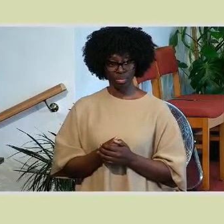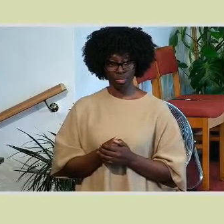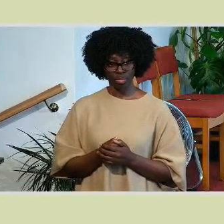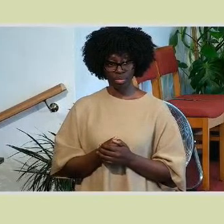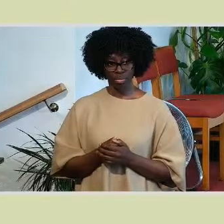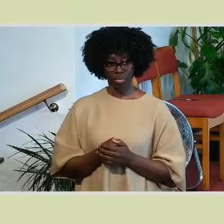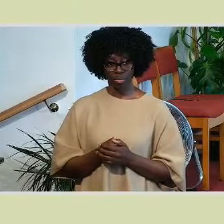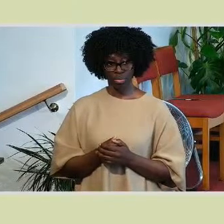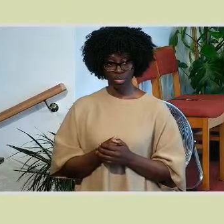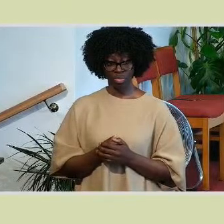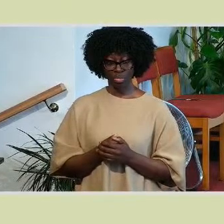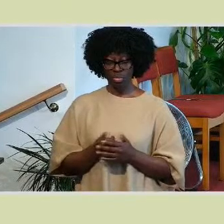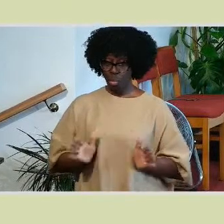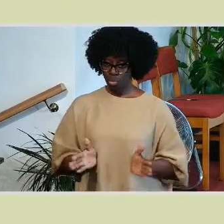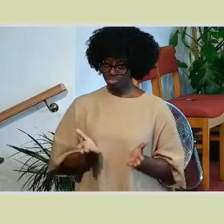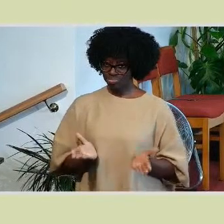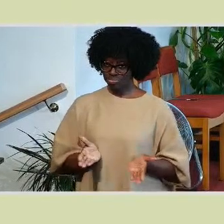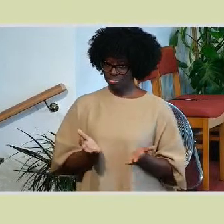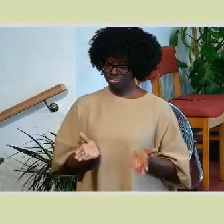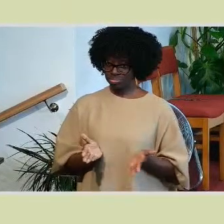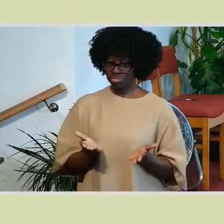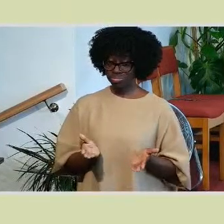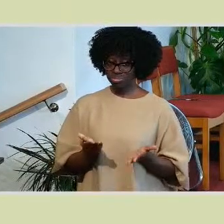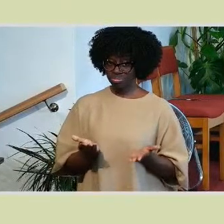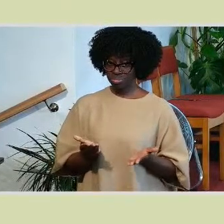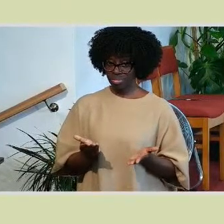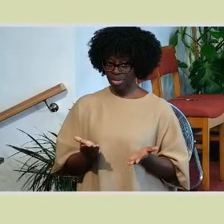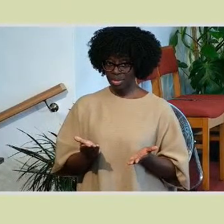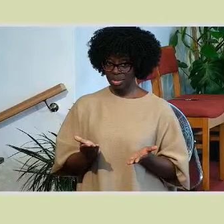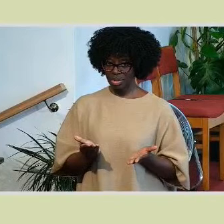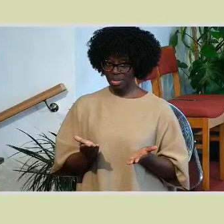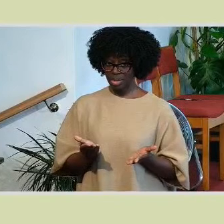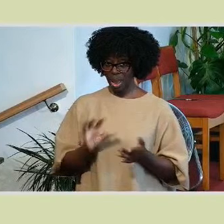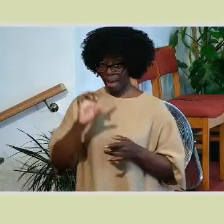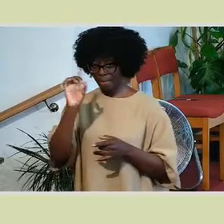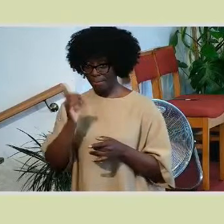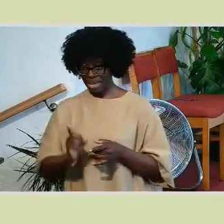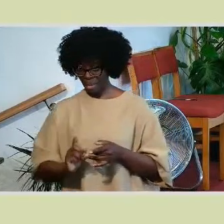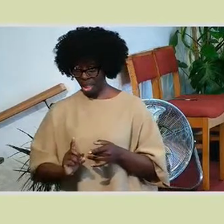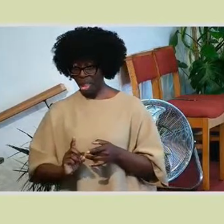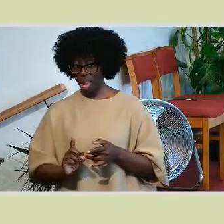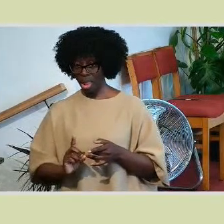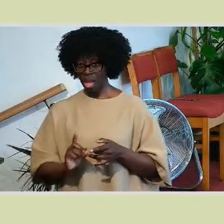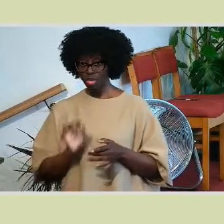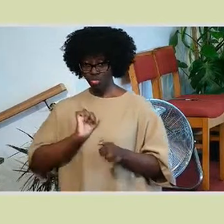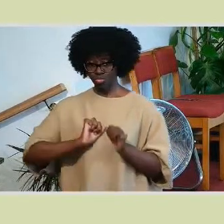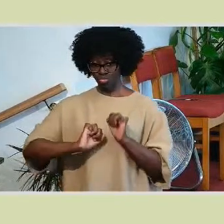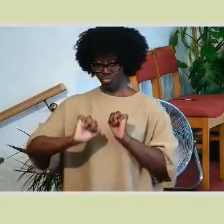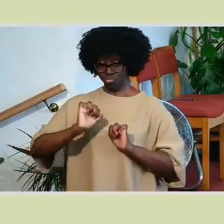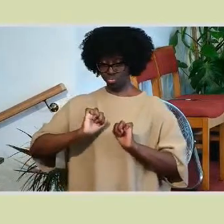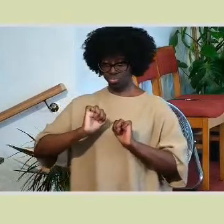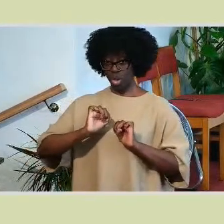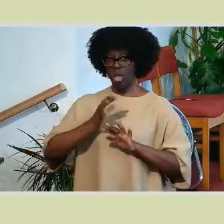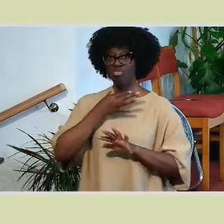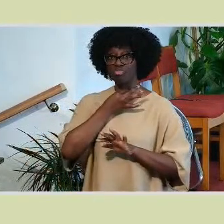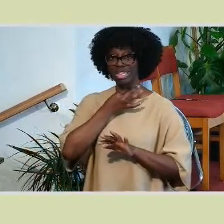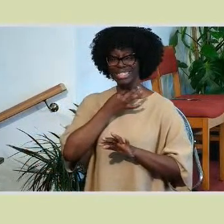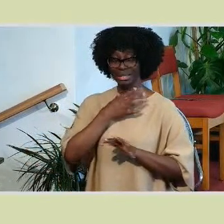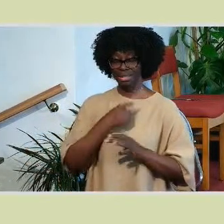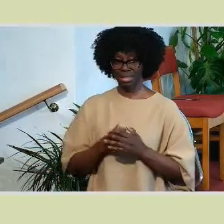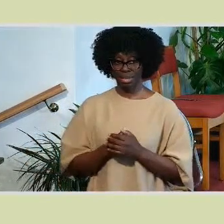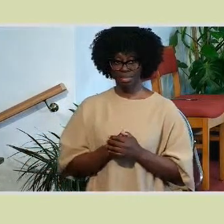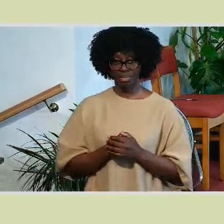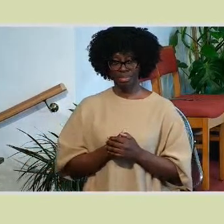We're being encouraged to try and be ambitious about preventing these risk factors because, as we're saying, dementia is going to be